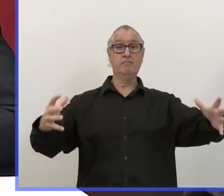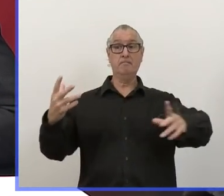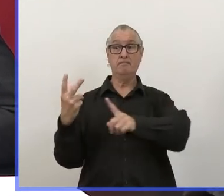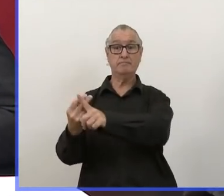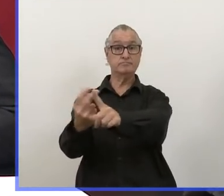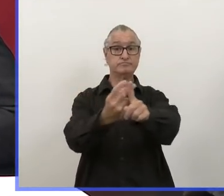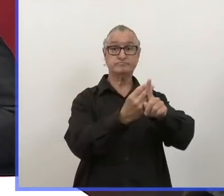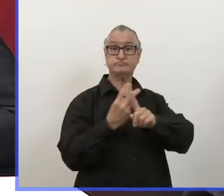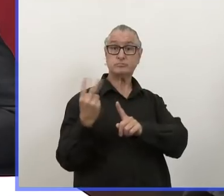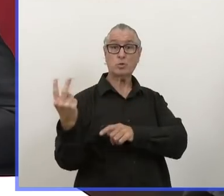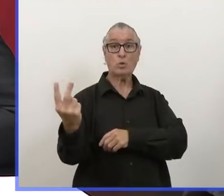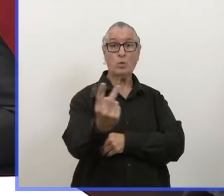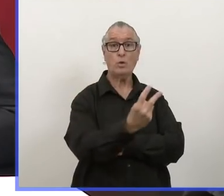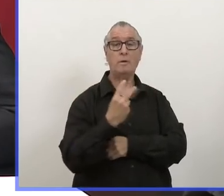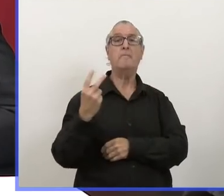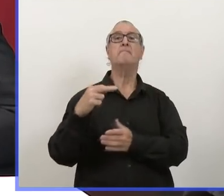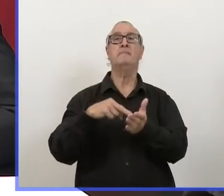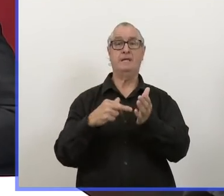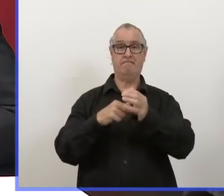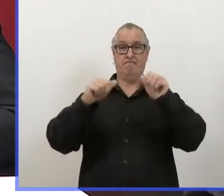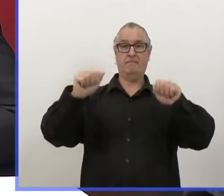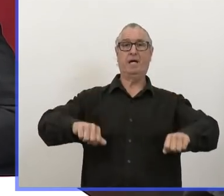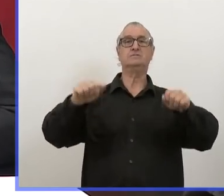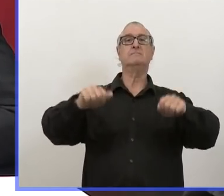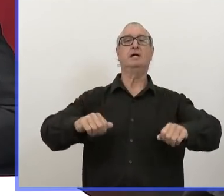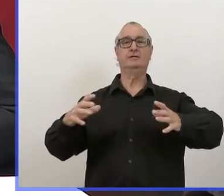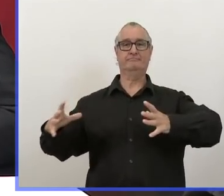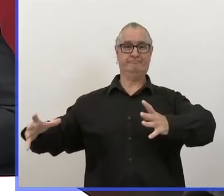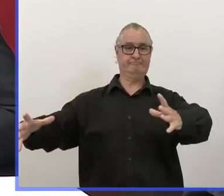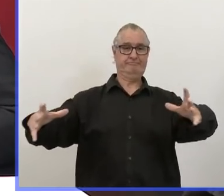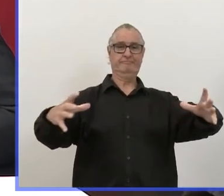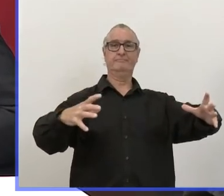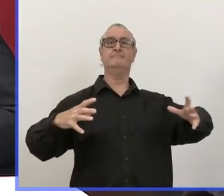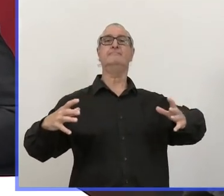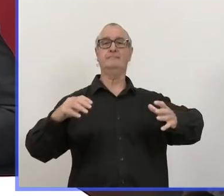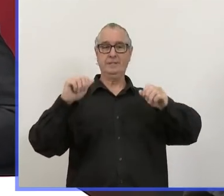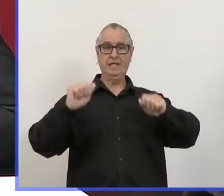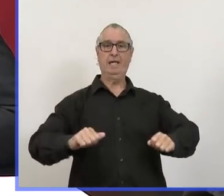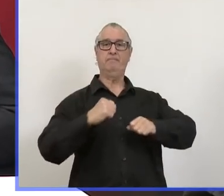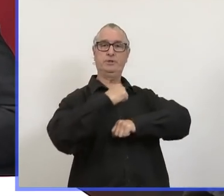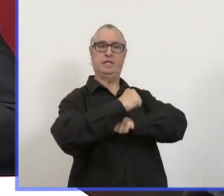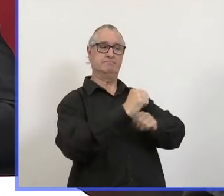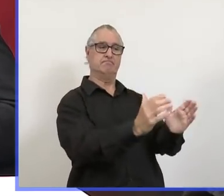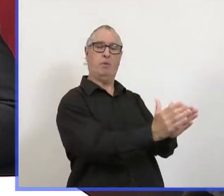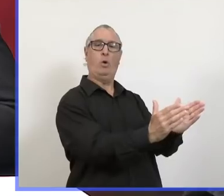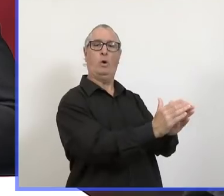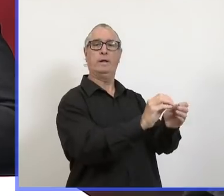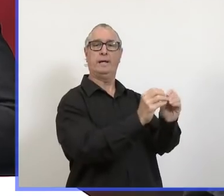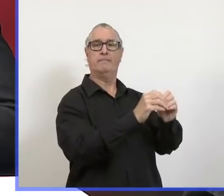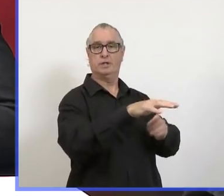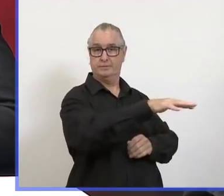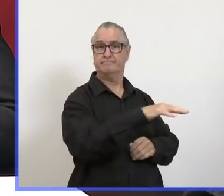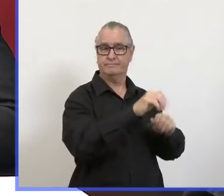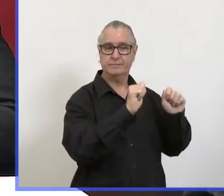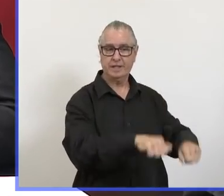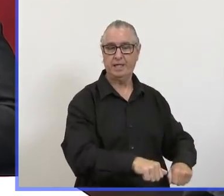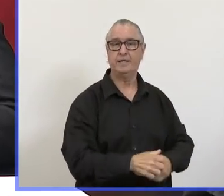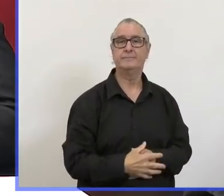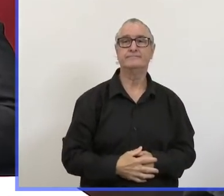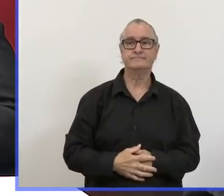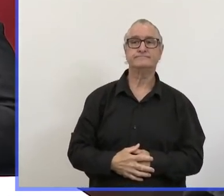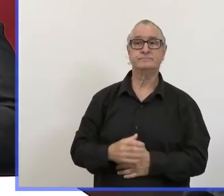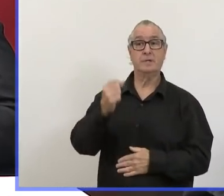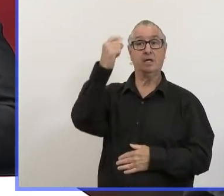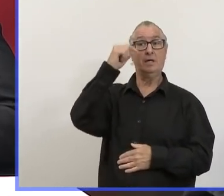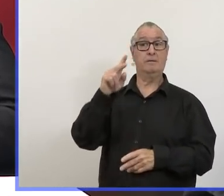immunity. Even with high uptake of vaccine, you know, we're still going to have individuals who were vaccinated properly who might